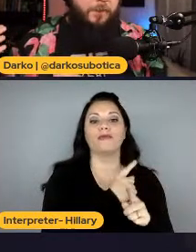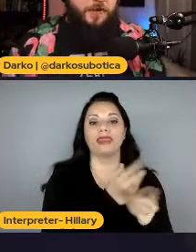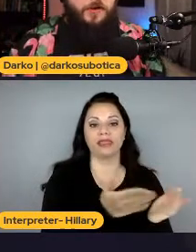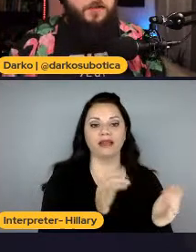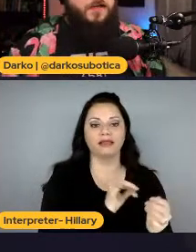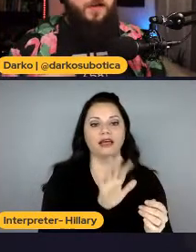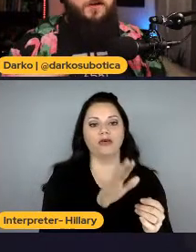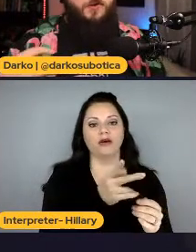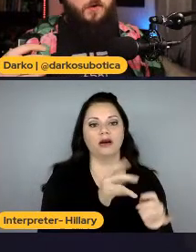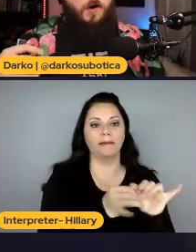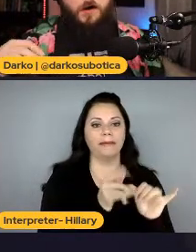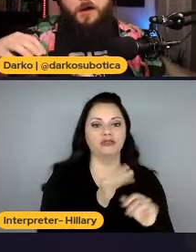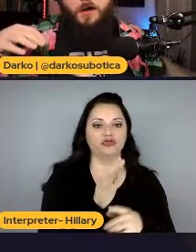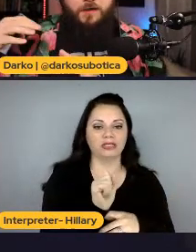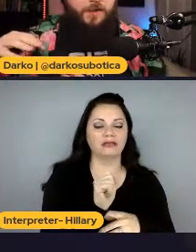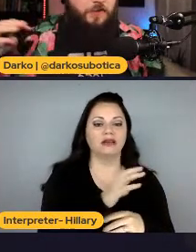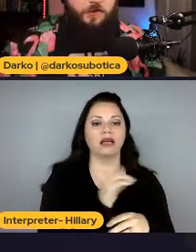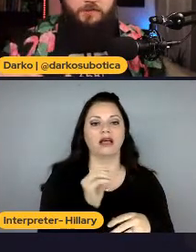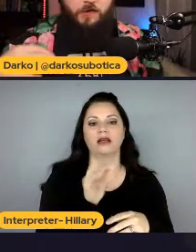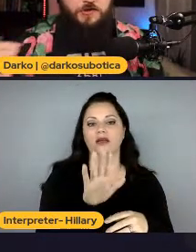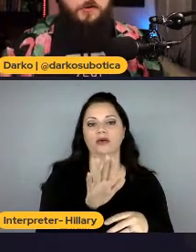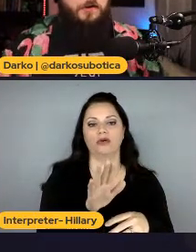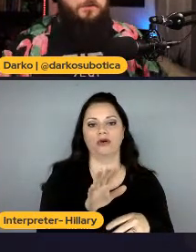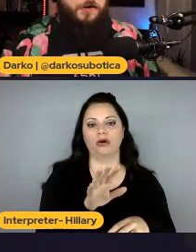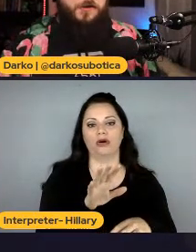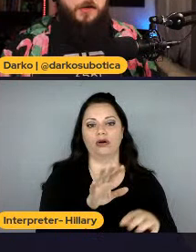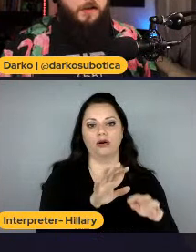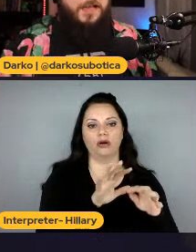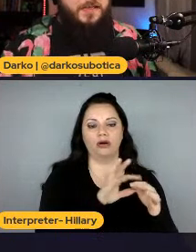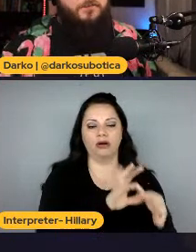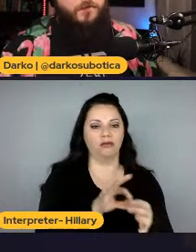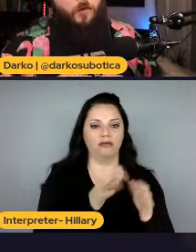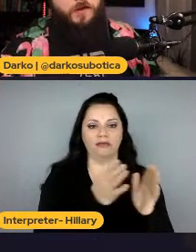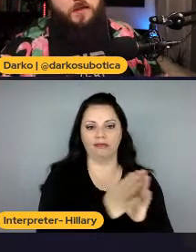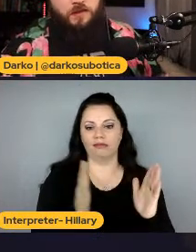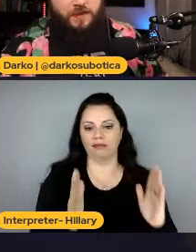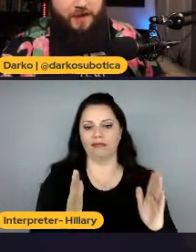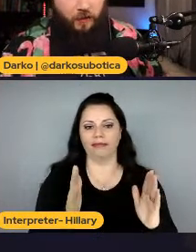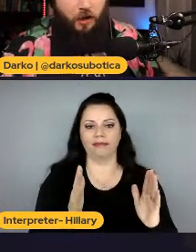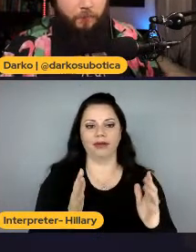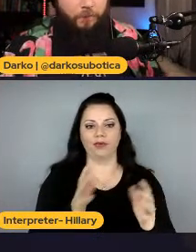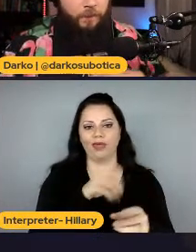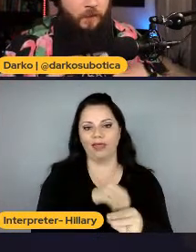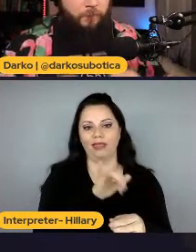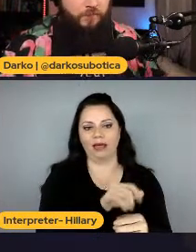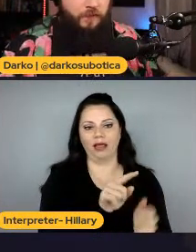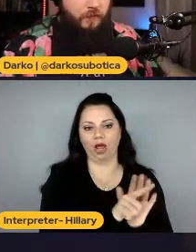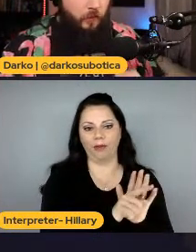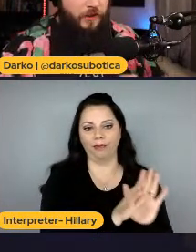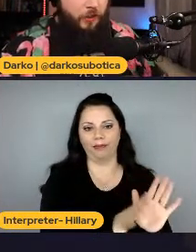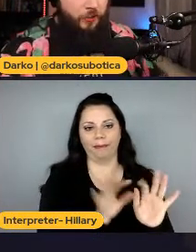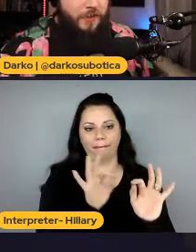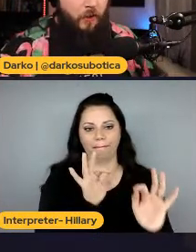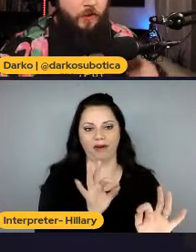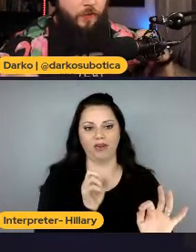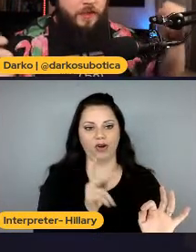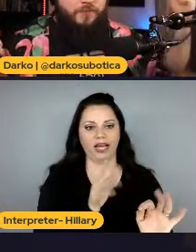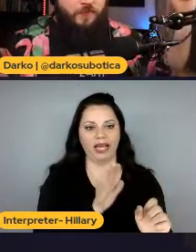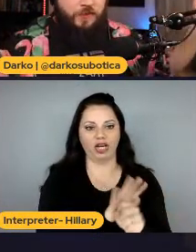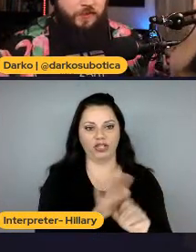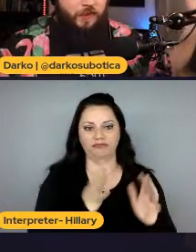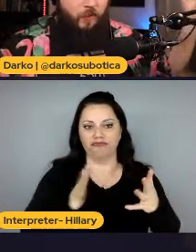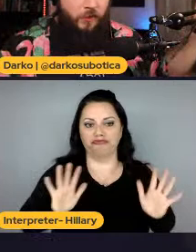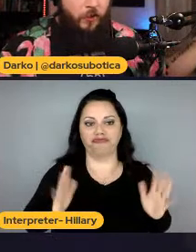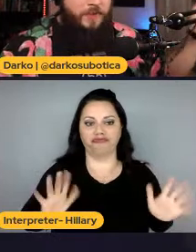your metrics and your evaluation periods and all that stuff within that alarm. Perfect. We are good now. We